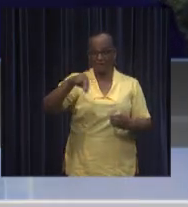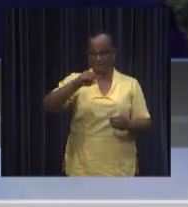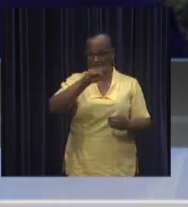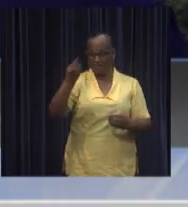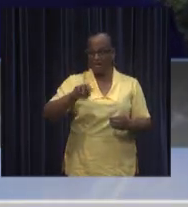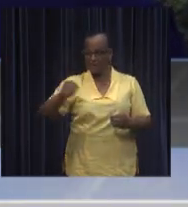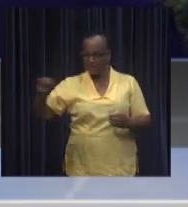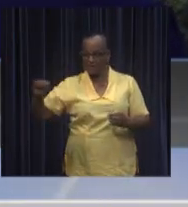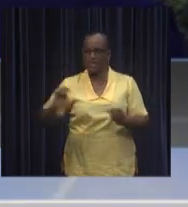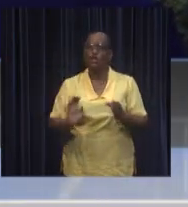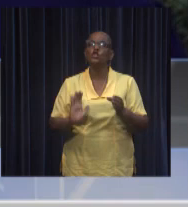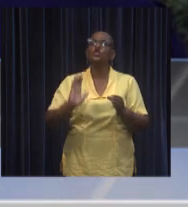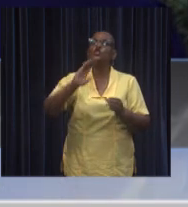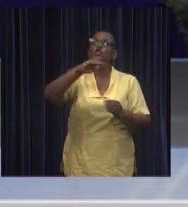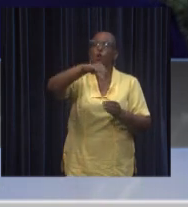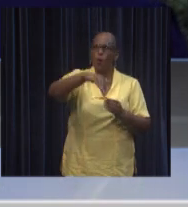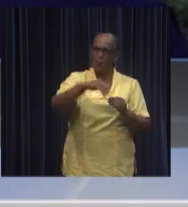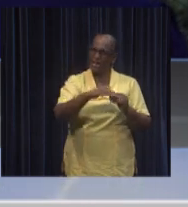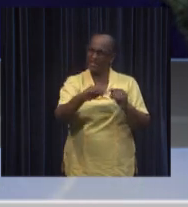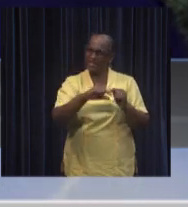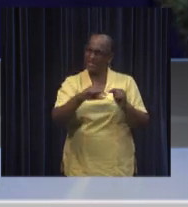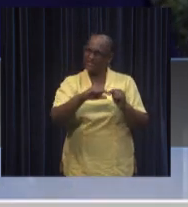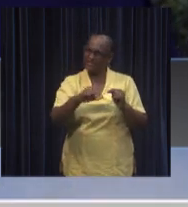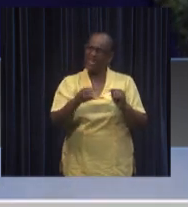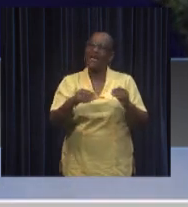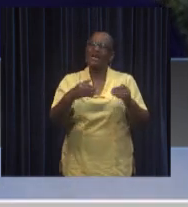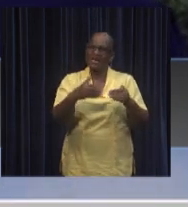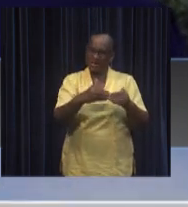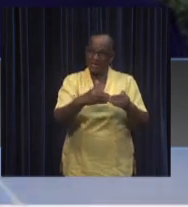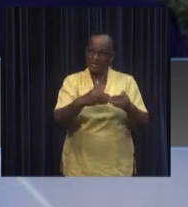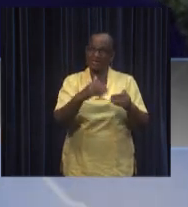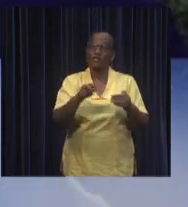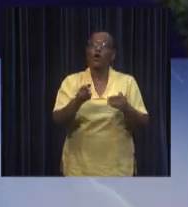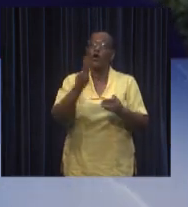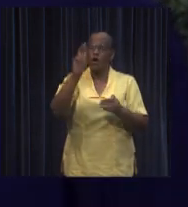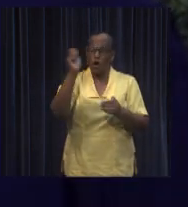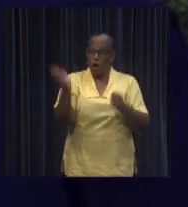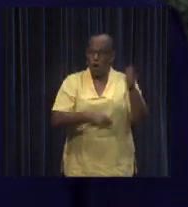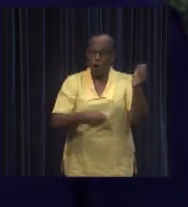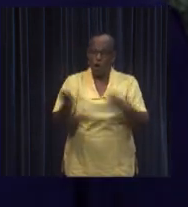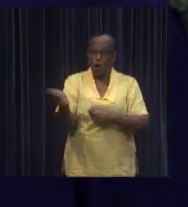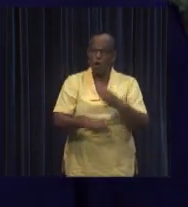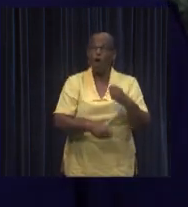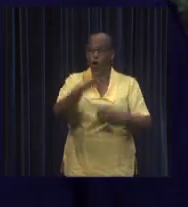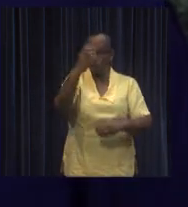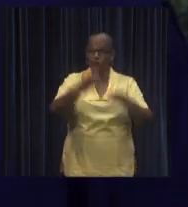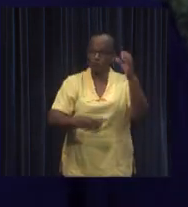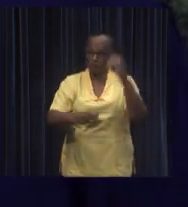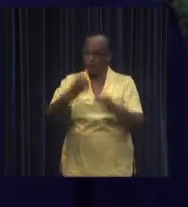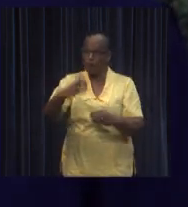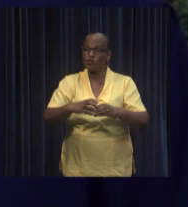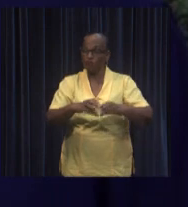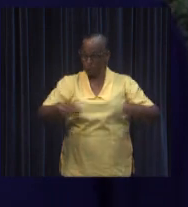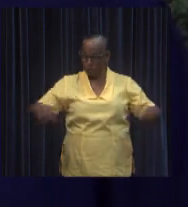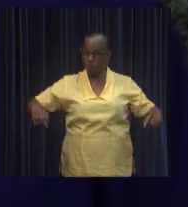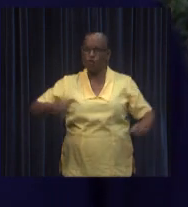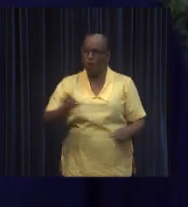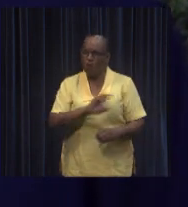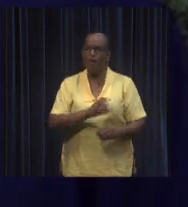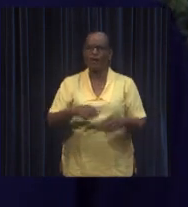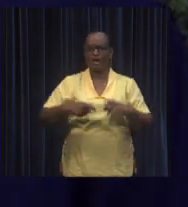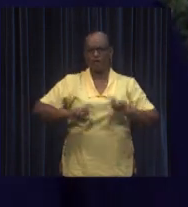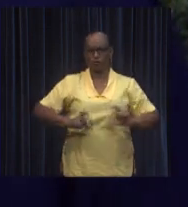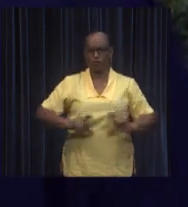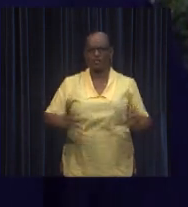community forest of New Ganzi lies adjacent to the Brocopondo Reservoir. According to Frede, in addition